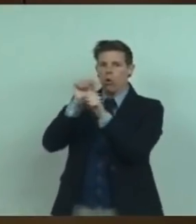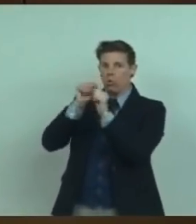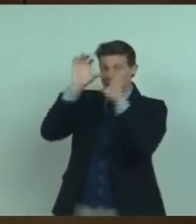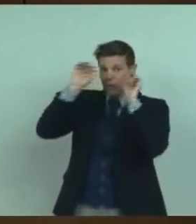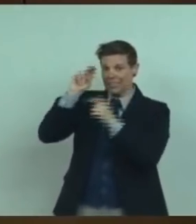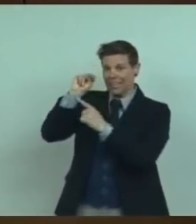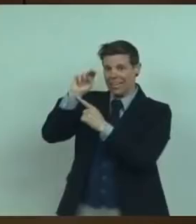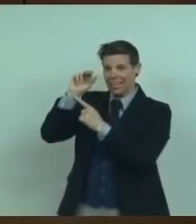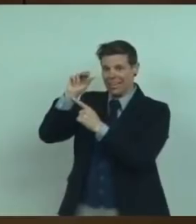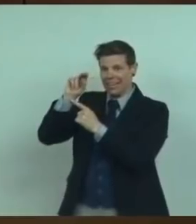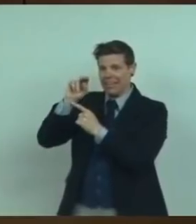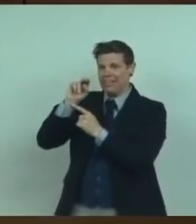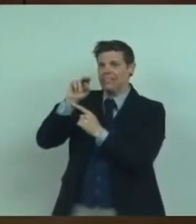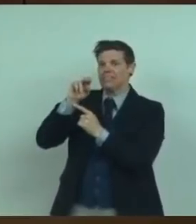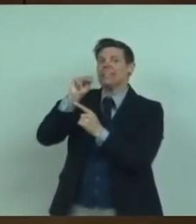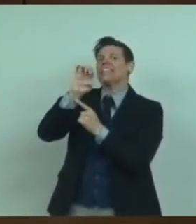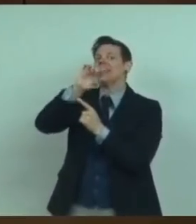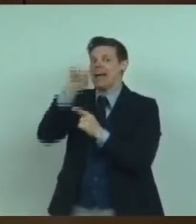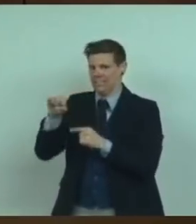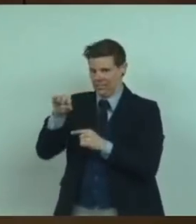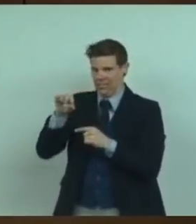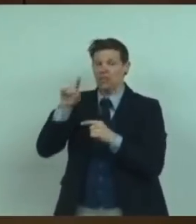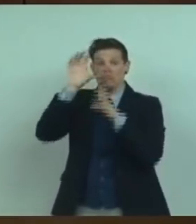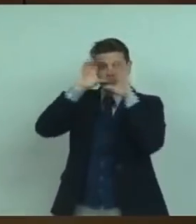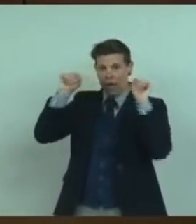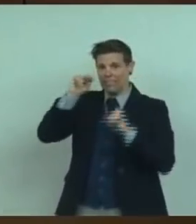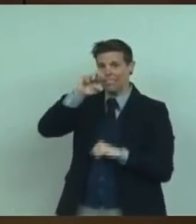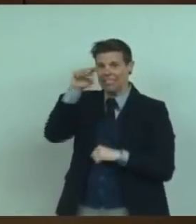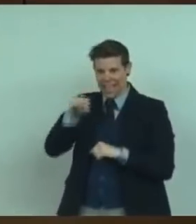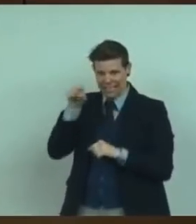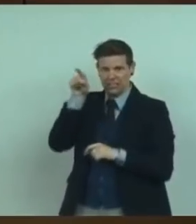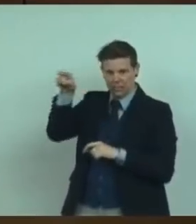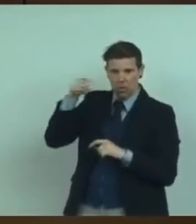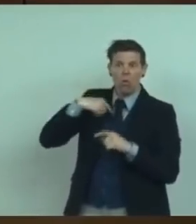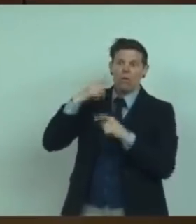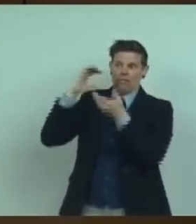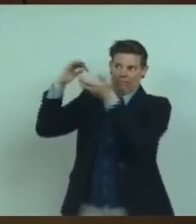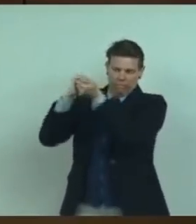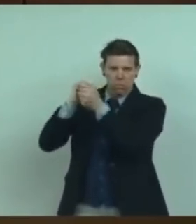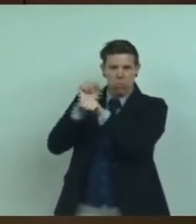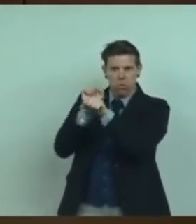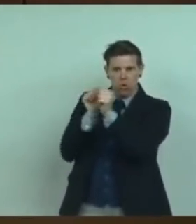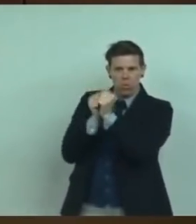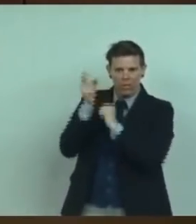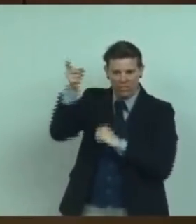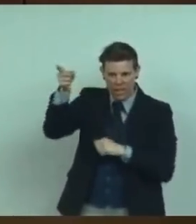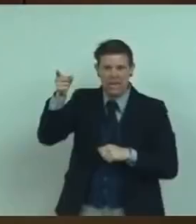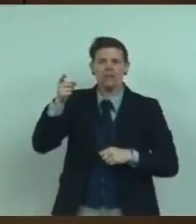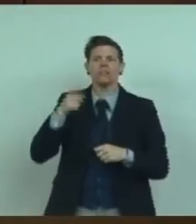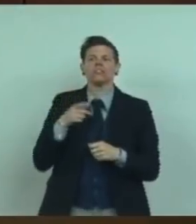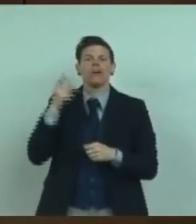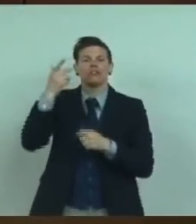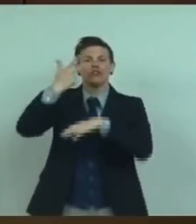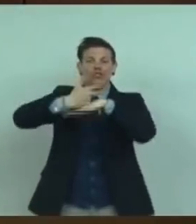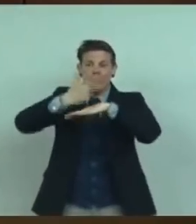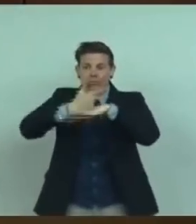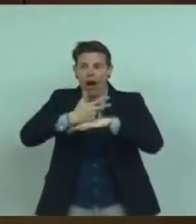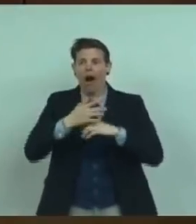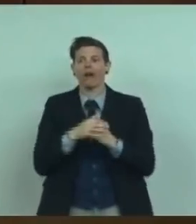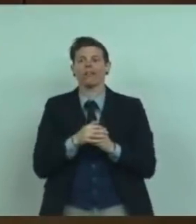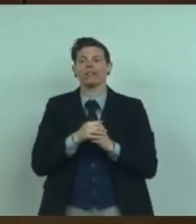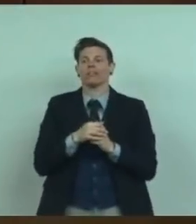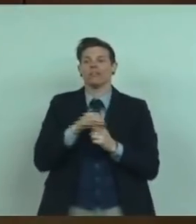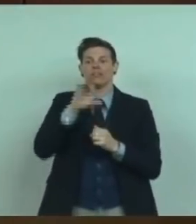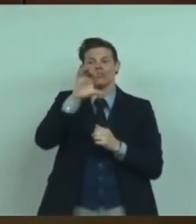we're standing up sort of service delivery sites in both Shiprock and Crown Point, really aimed at